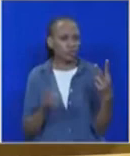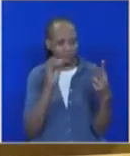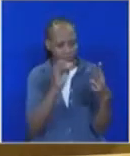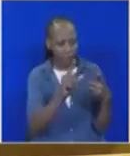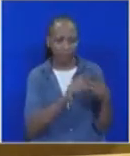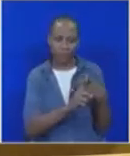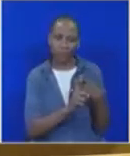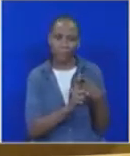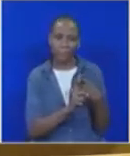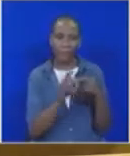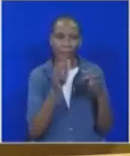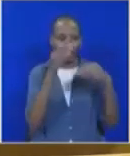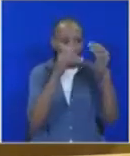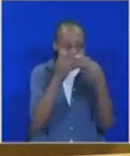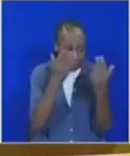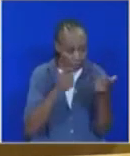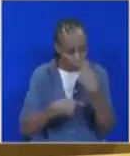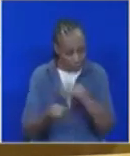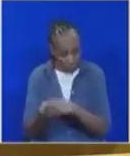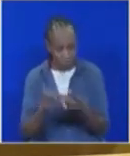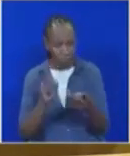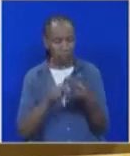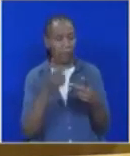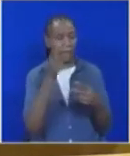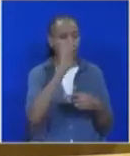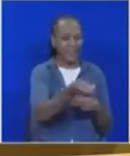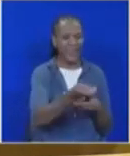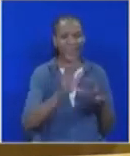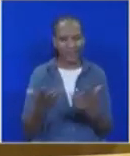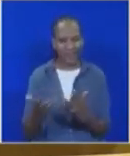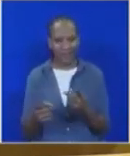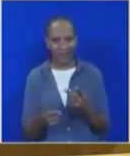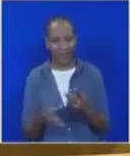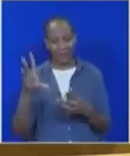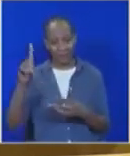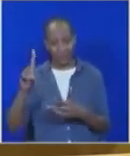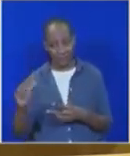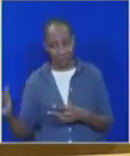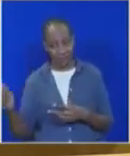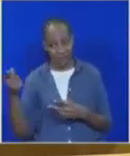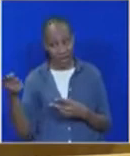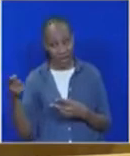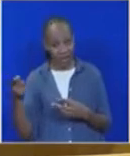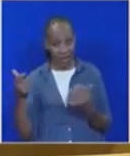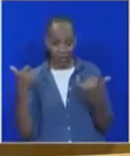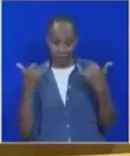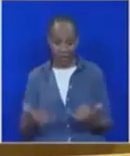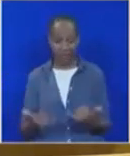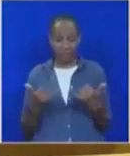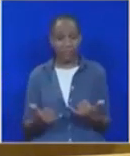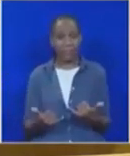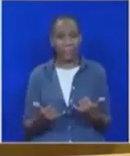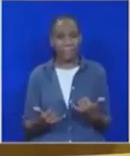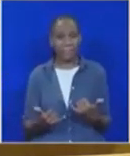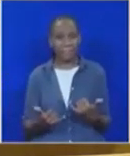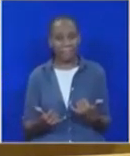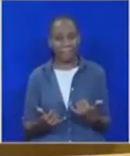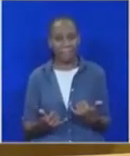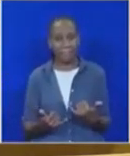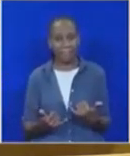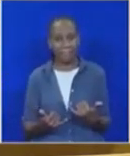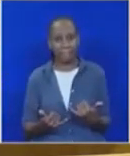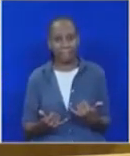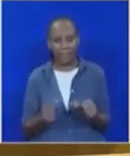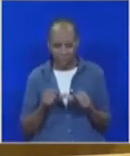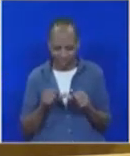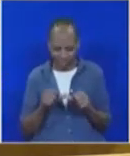the question of compensation. The DA, although they've abandoned it somewhat today, in particular has